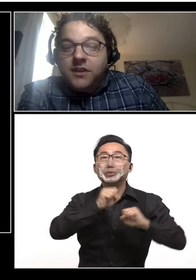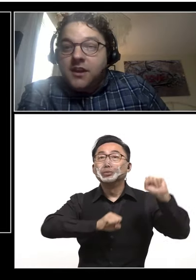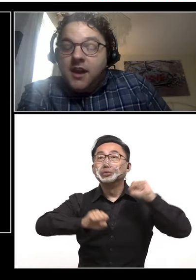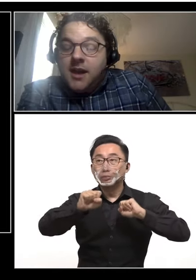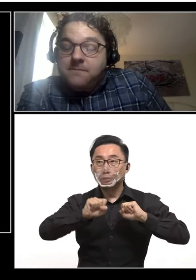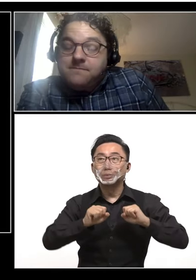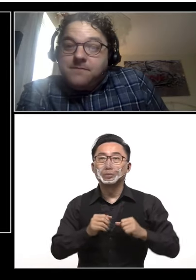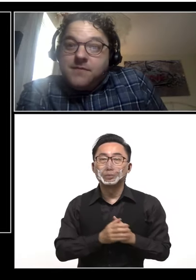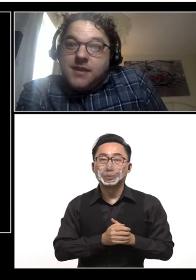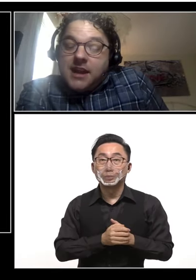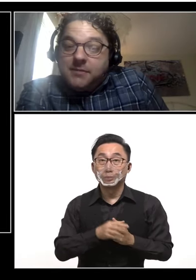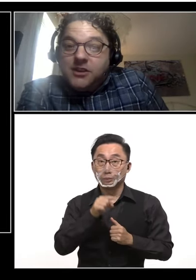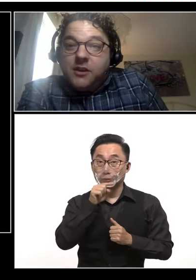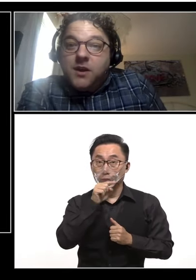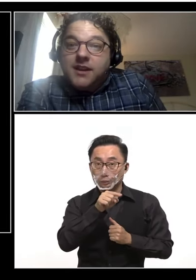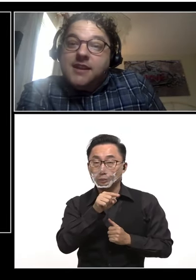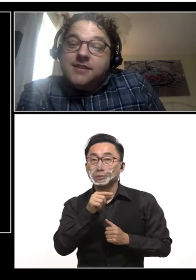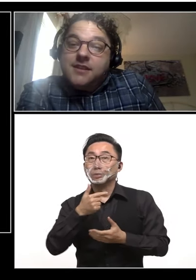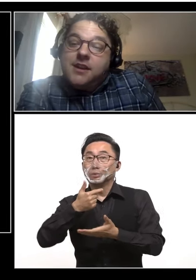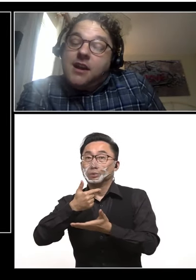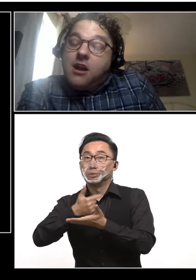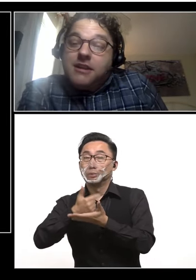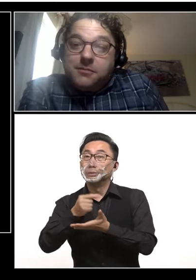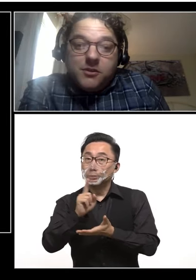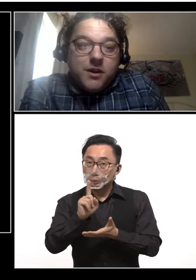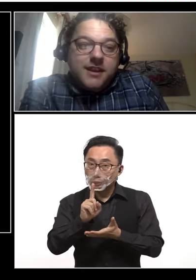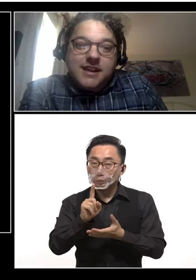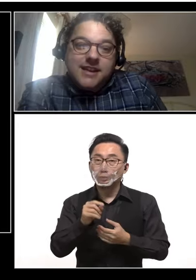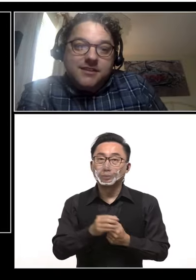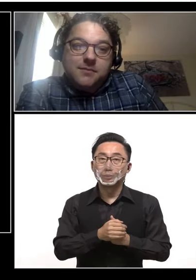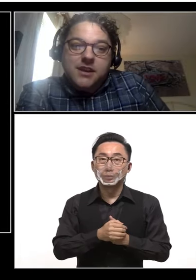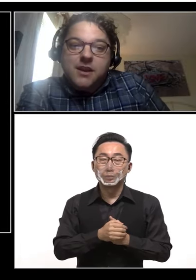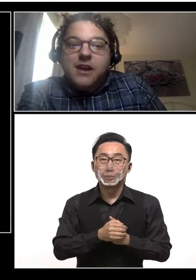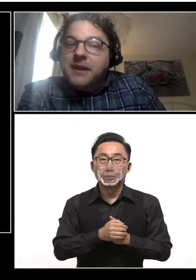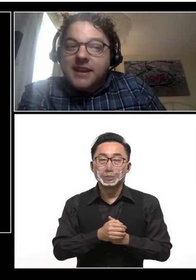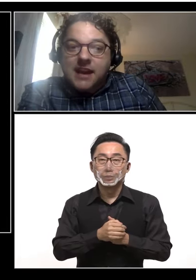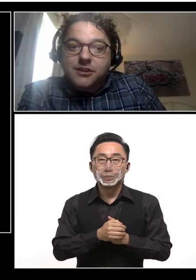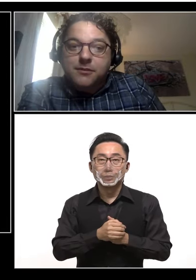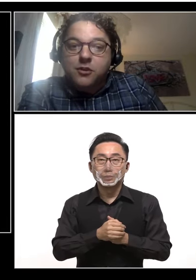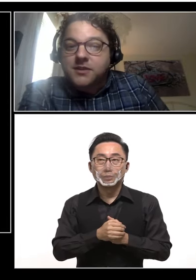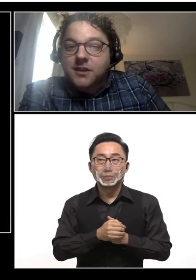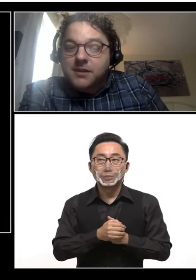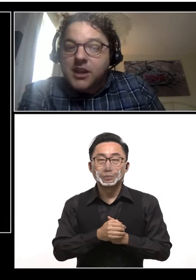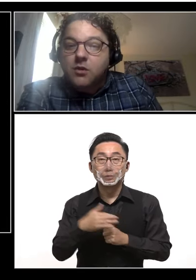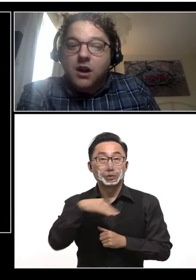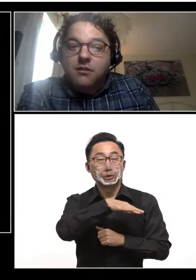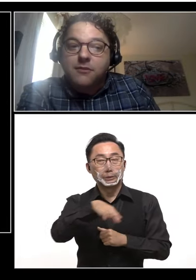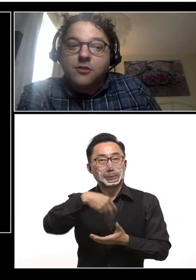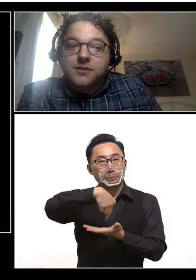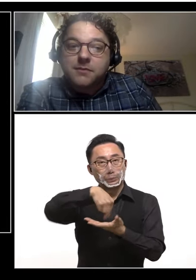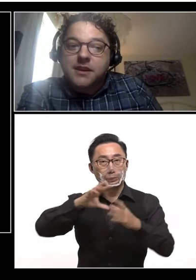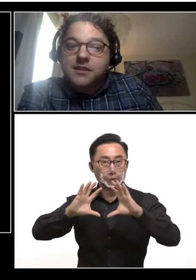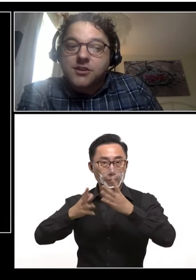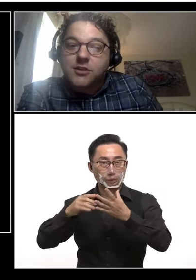One of the aspects of our work is our enterprise work is our dance company. We have Epic Encounters Performance Company, who are a